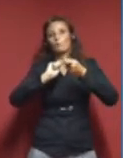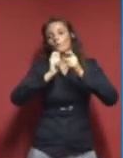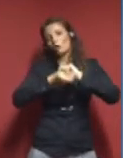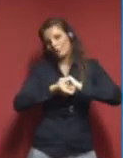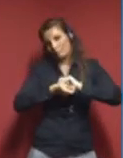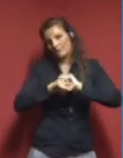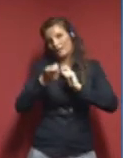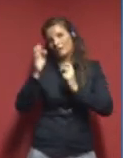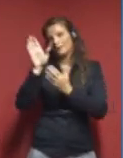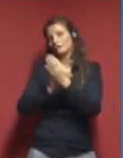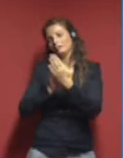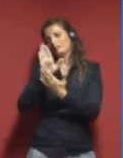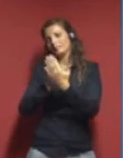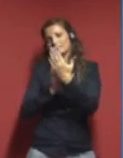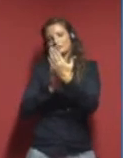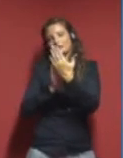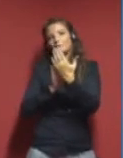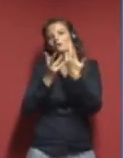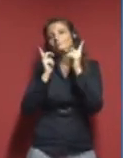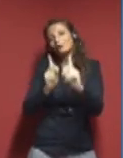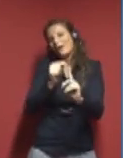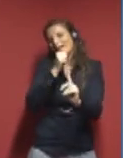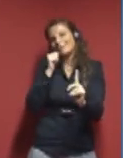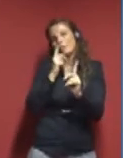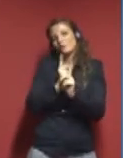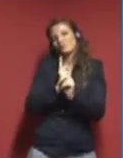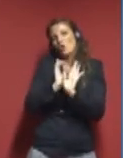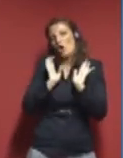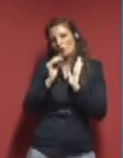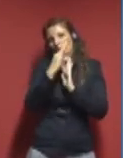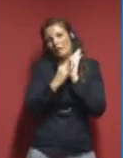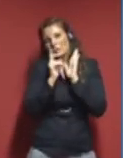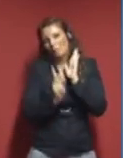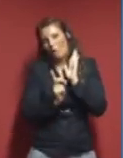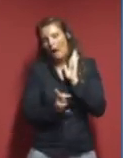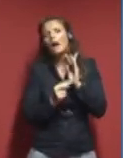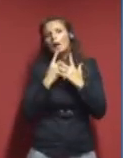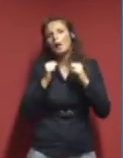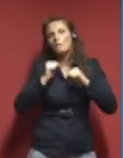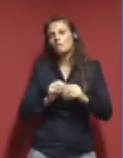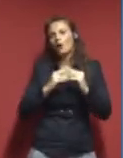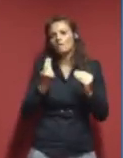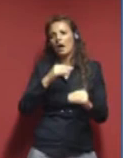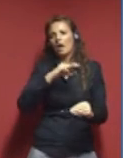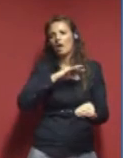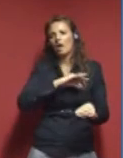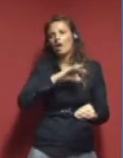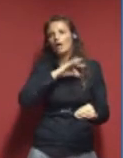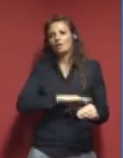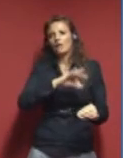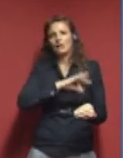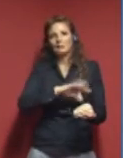technologies. We can do crazy stuff like this. It's something we call laser tags. You can embed the